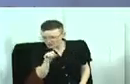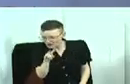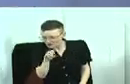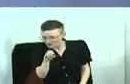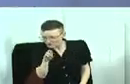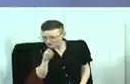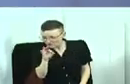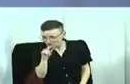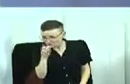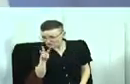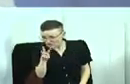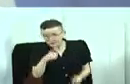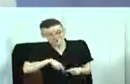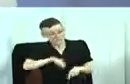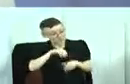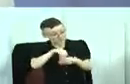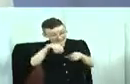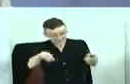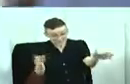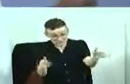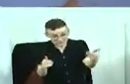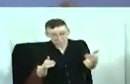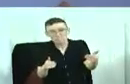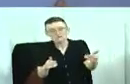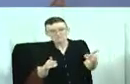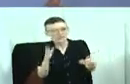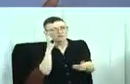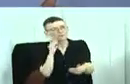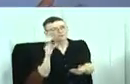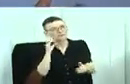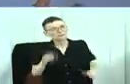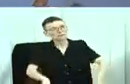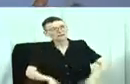here we sit in this room and we experience the presence of a living God.